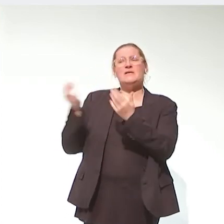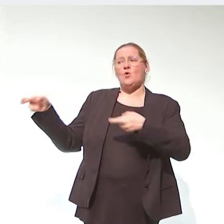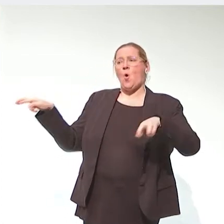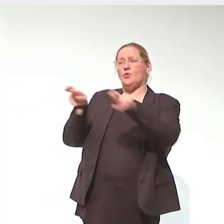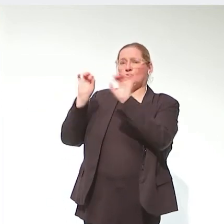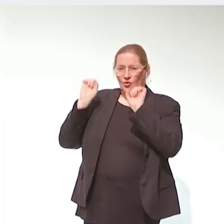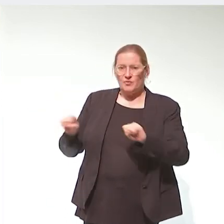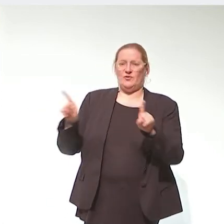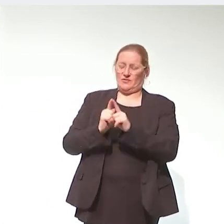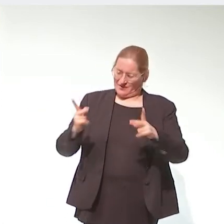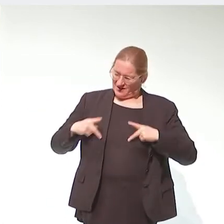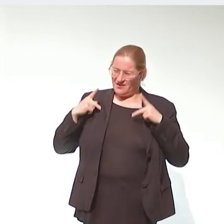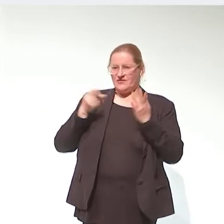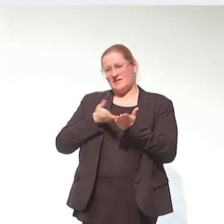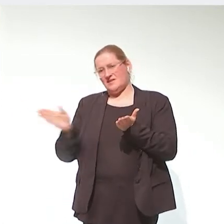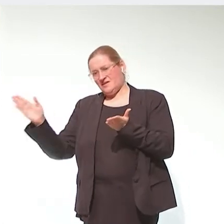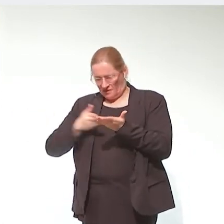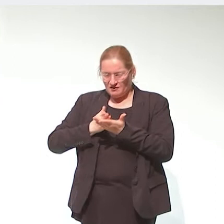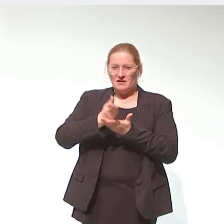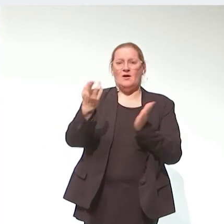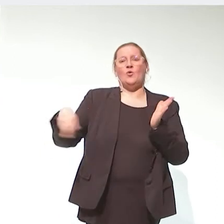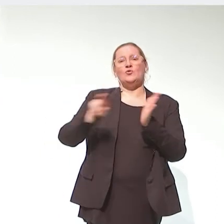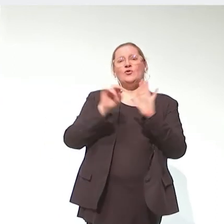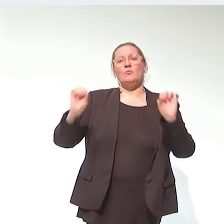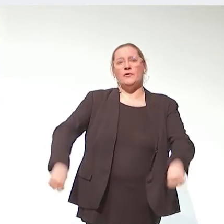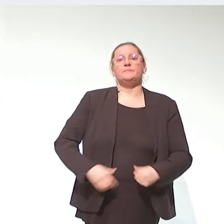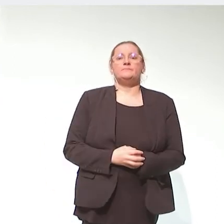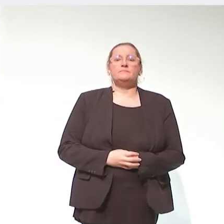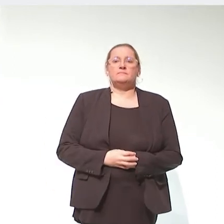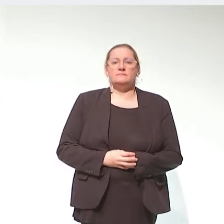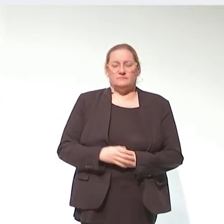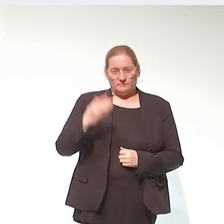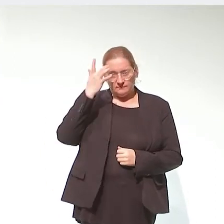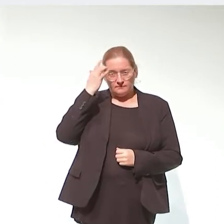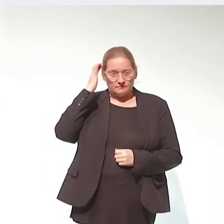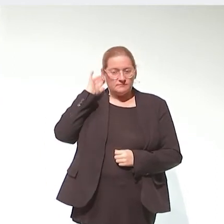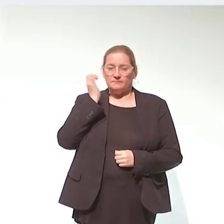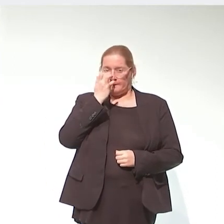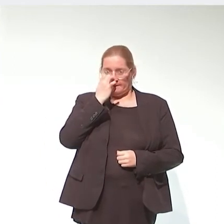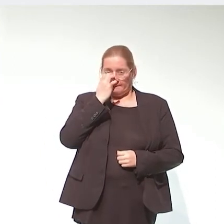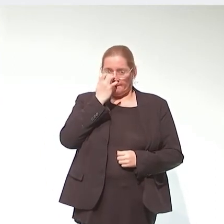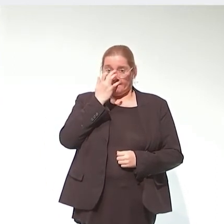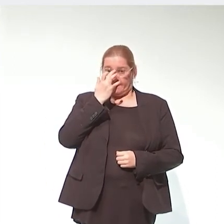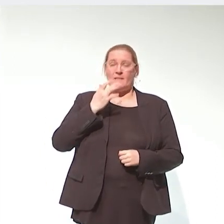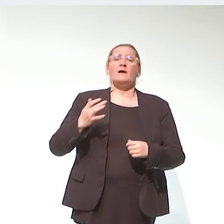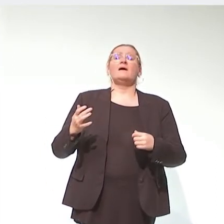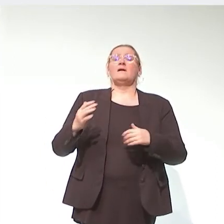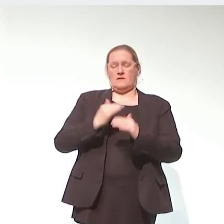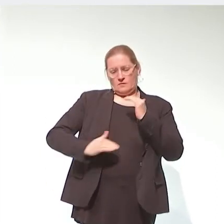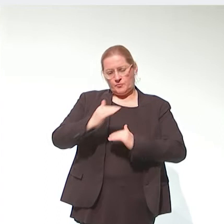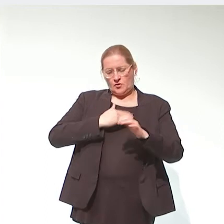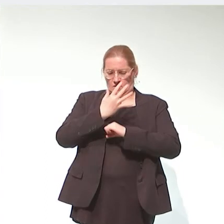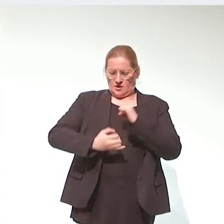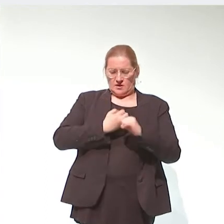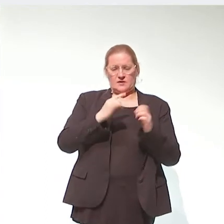Cyprus has a National Disability Action Plan for 2021 until 2023 for 3 years, aiming